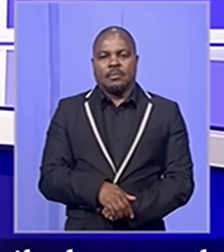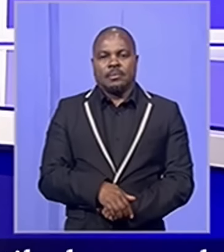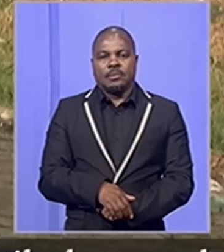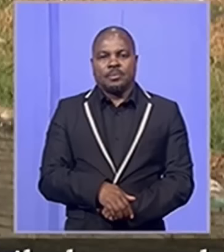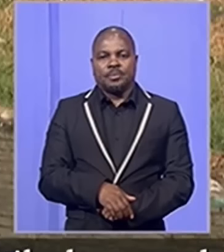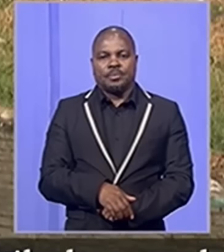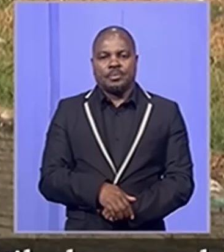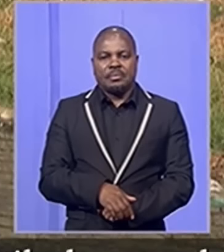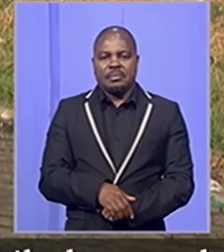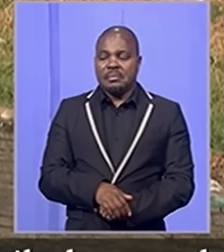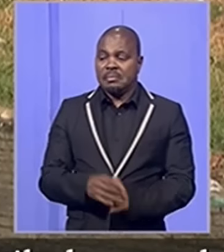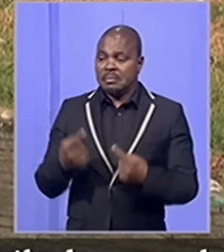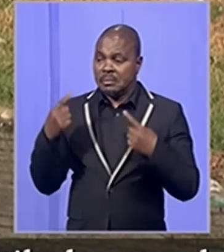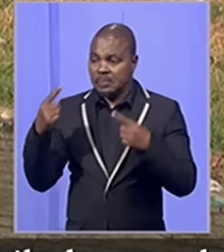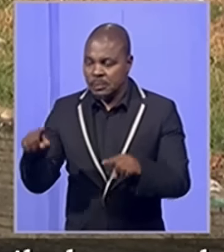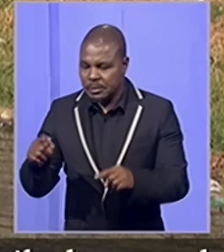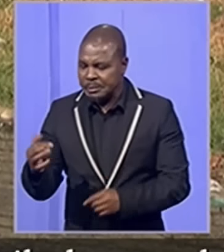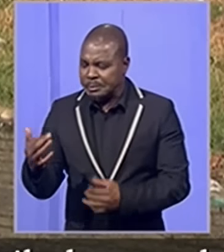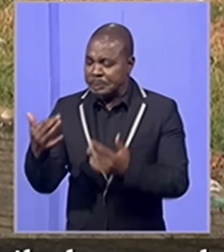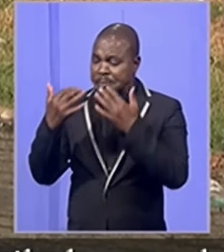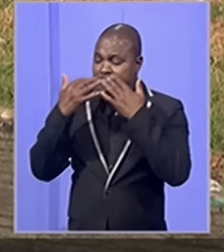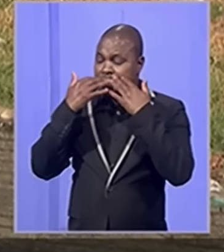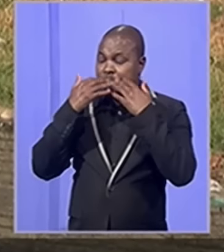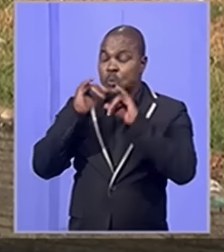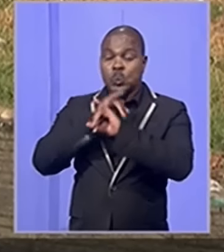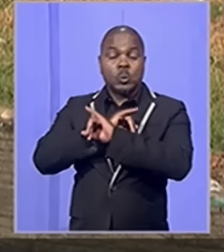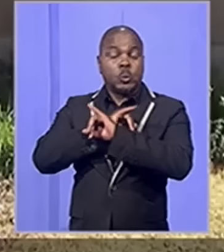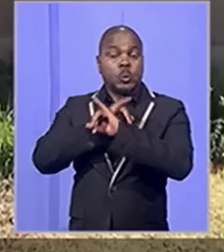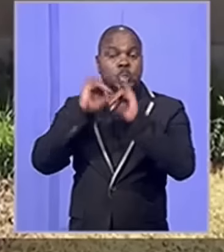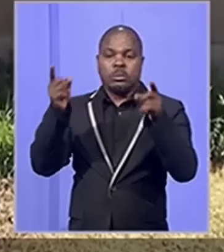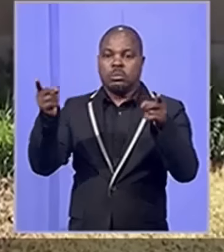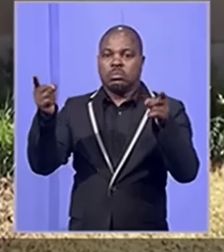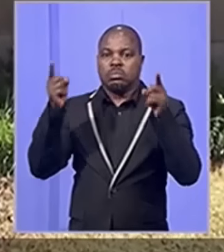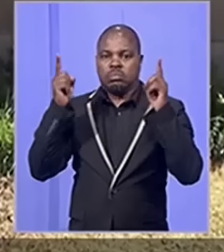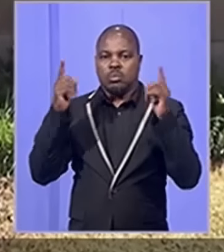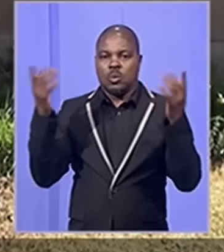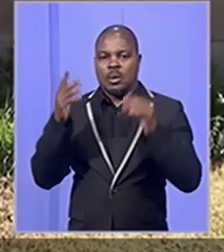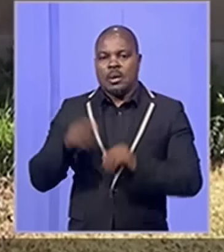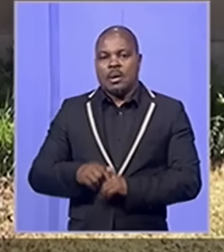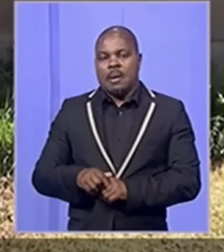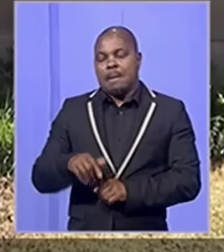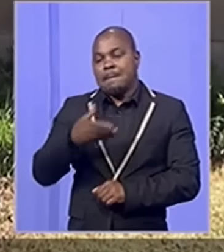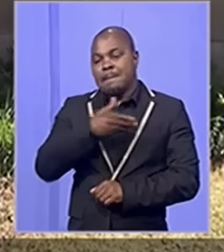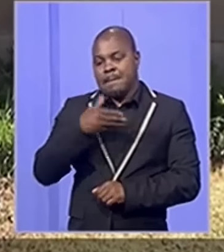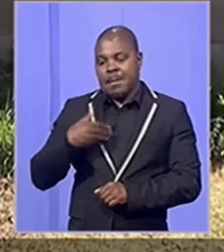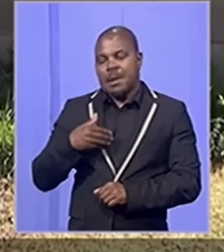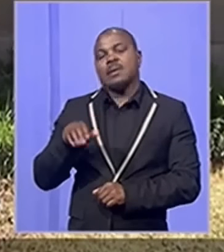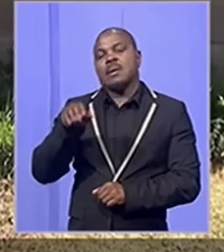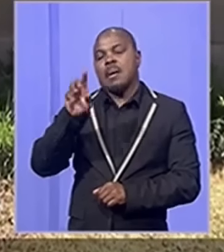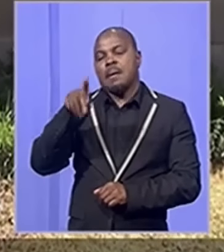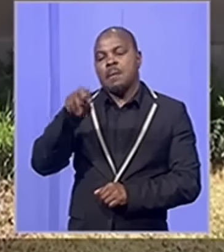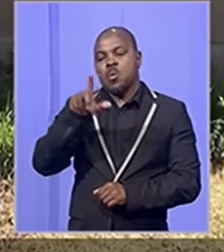O kgahlanyetswa ke monko o thefulang ha bohloko ha o fihla ntlong ya Masabata-Pule ya dilemo